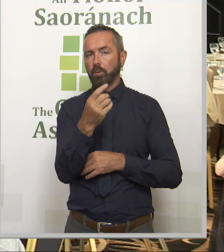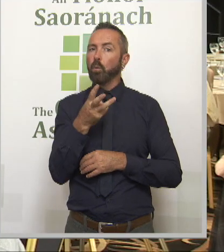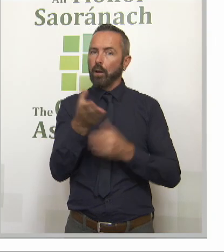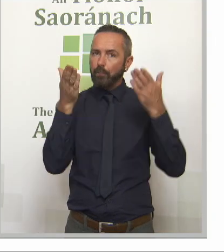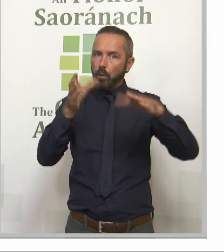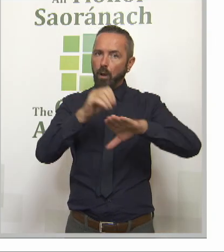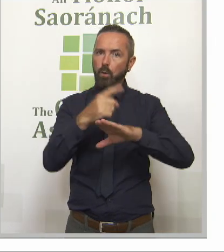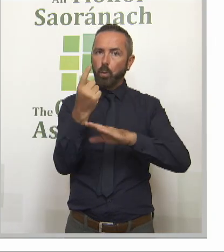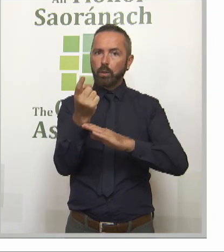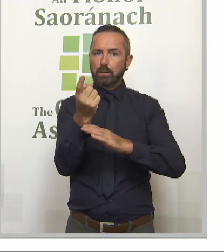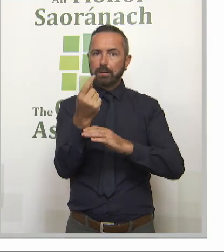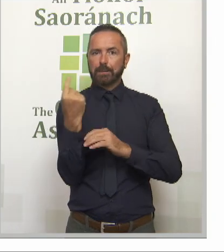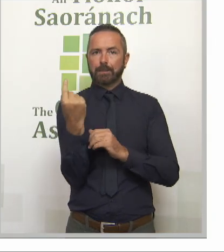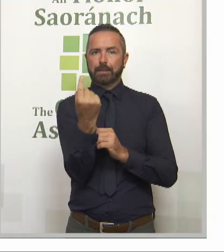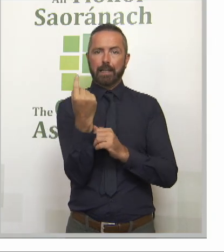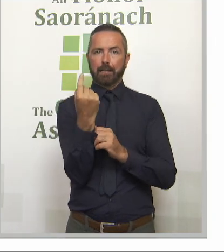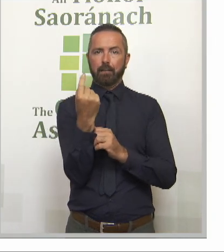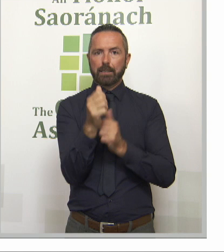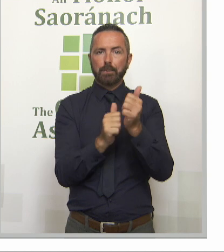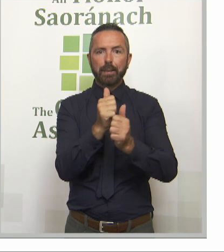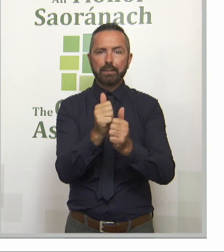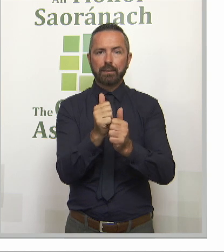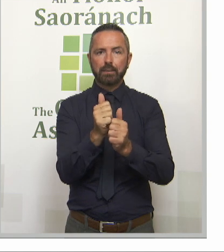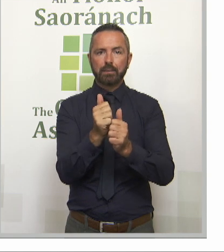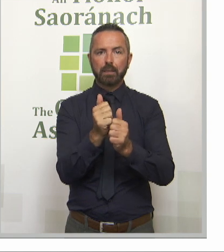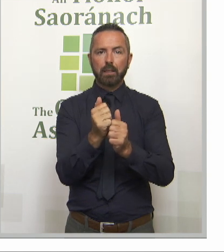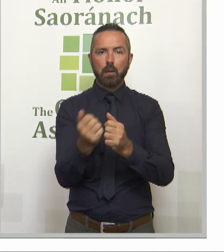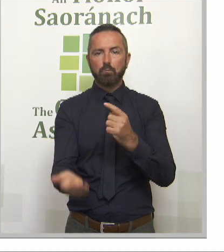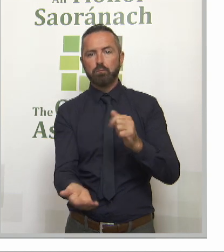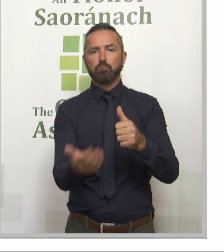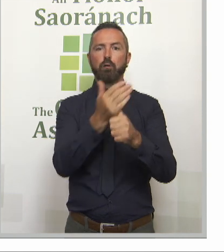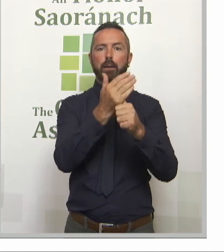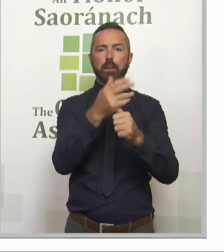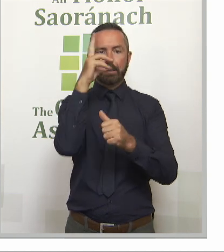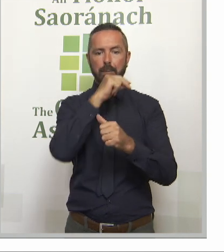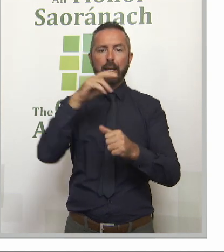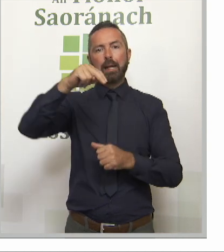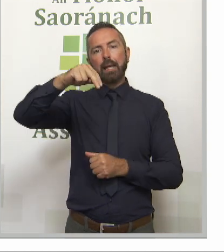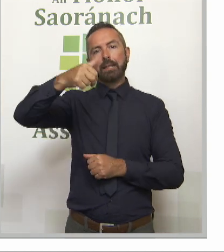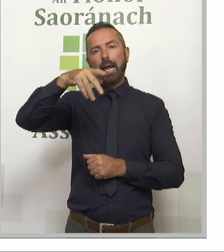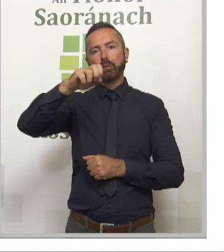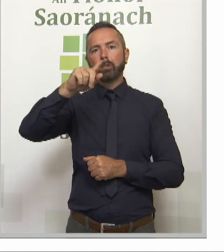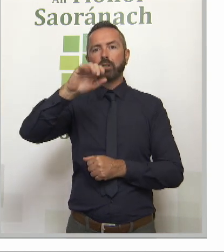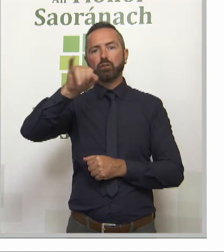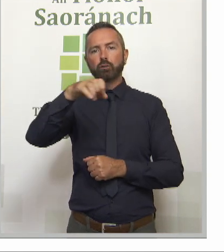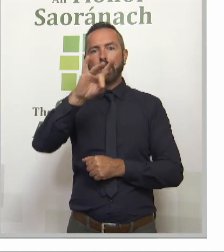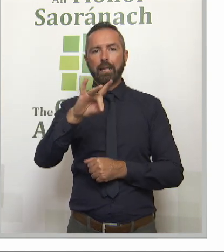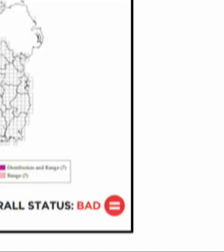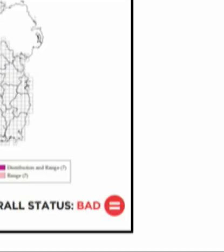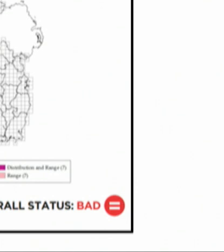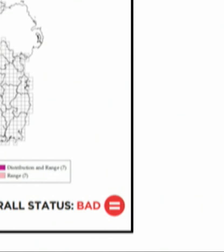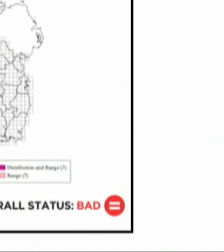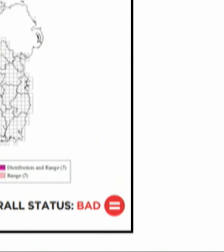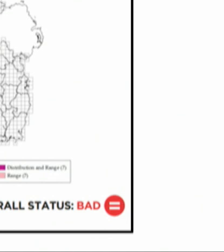on a single species as a primary example, the natterjack toad. And in fact, although this species is rare in Ireland